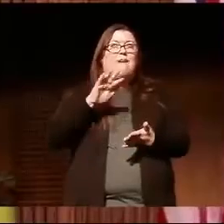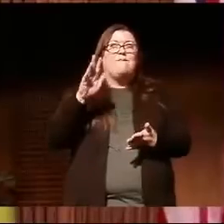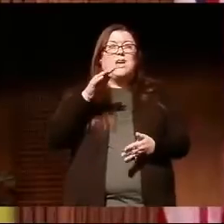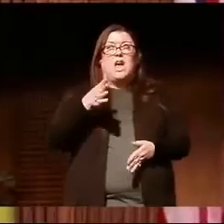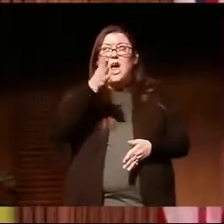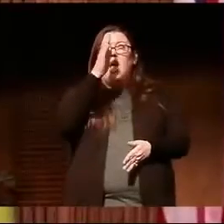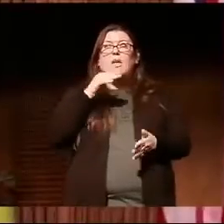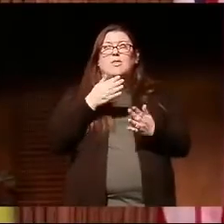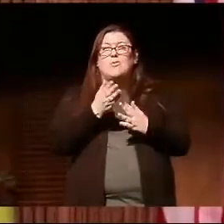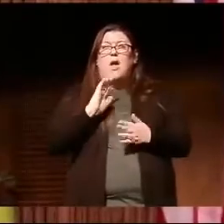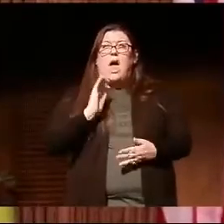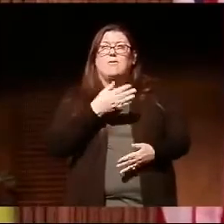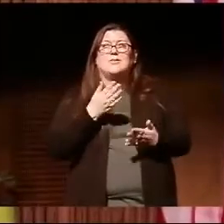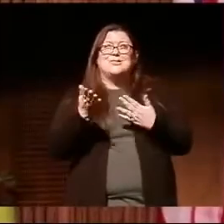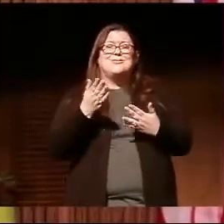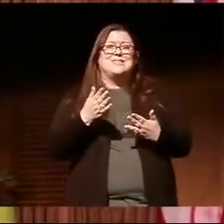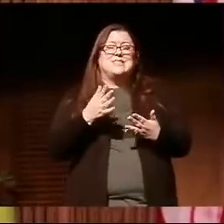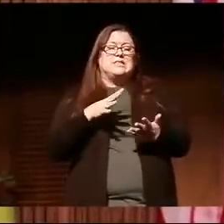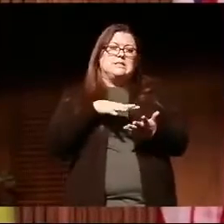they're weak.